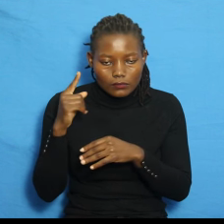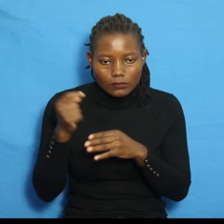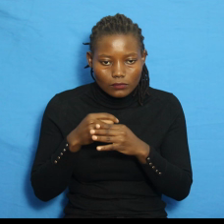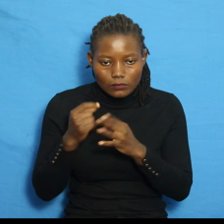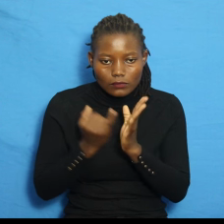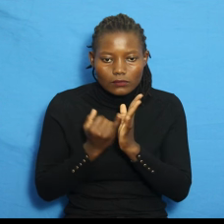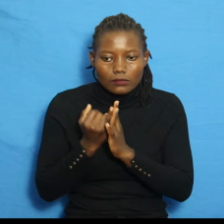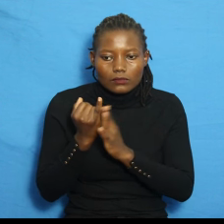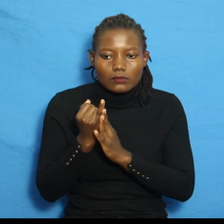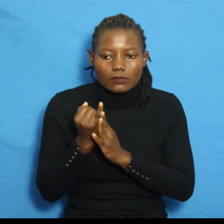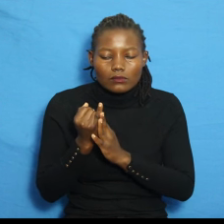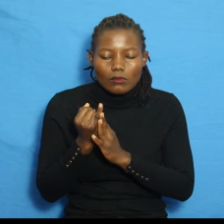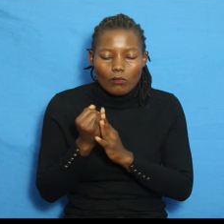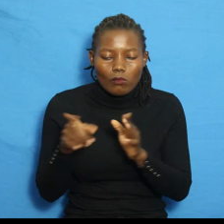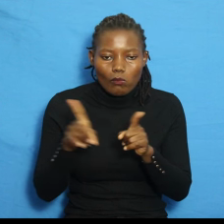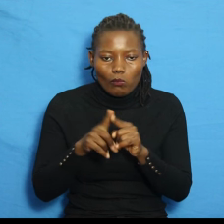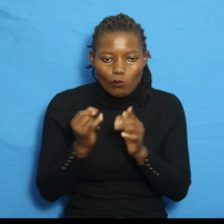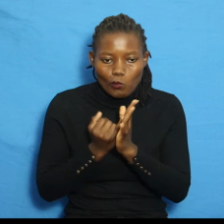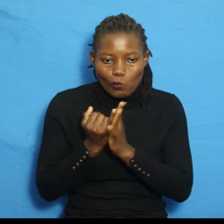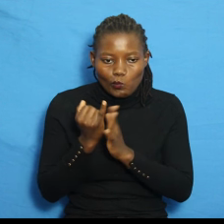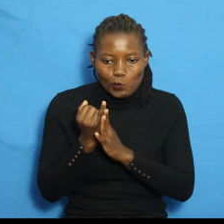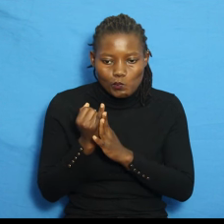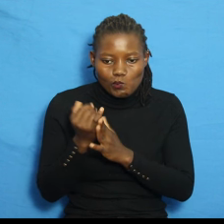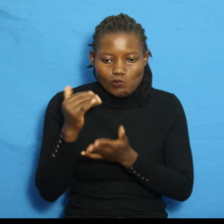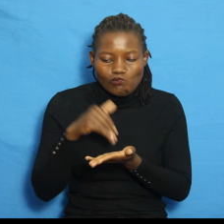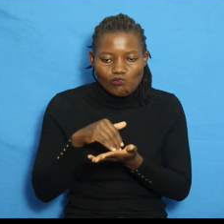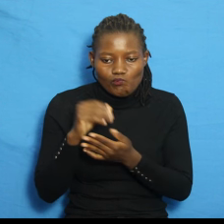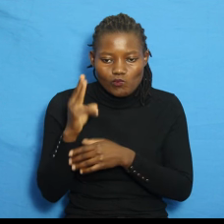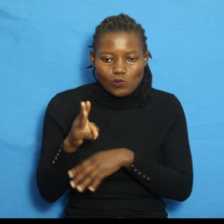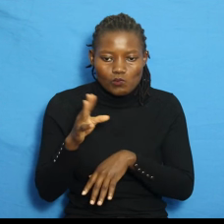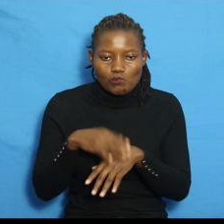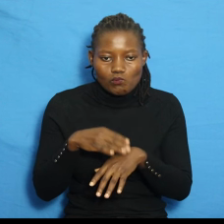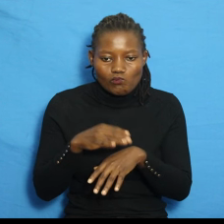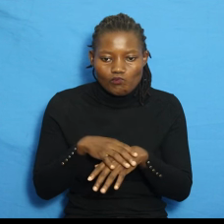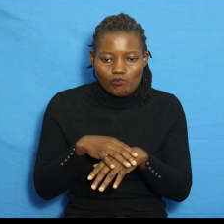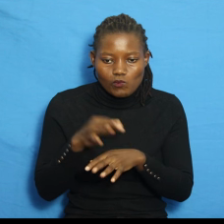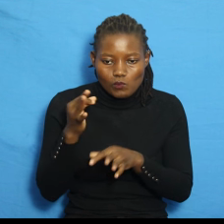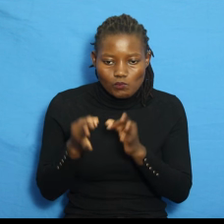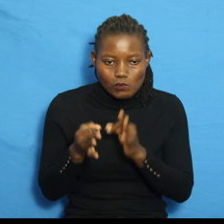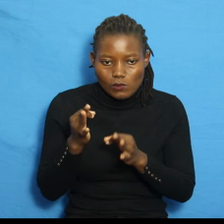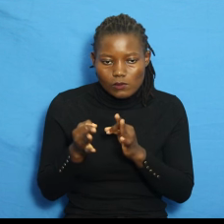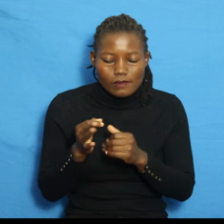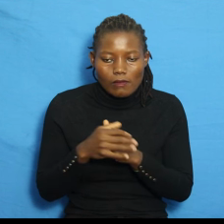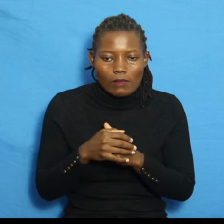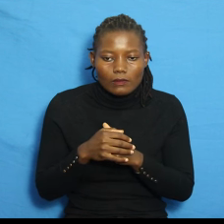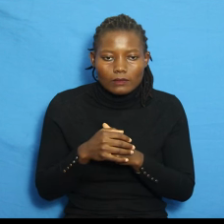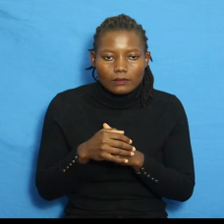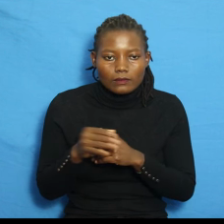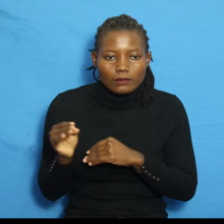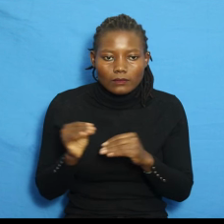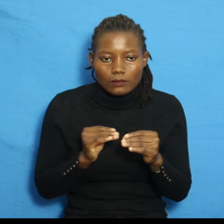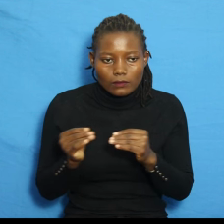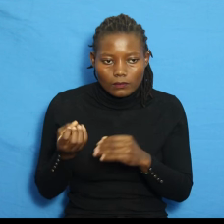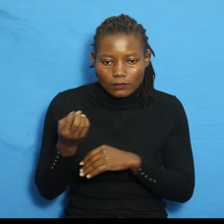mass takes a bit of time in training to increase. Increase in mass, again, would be